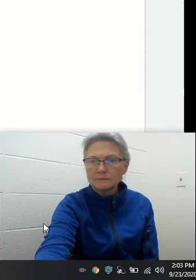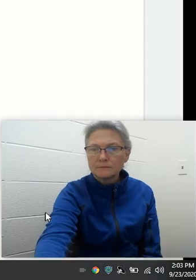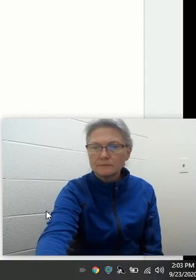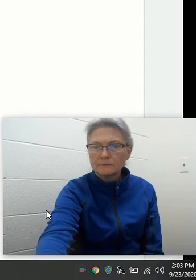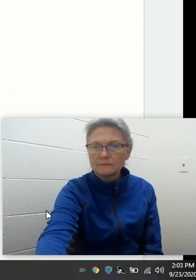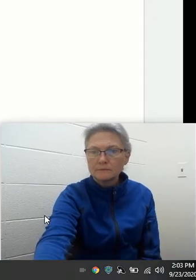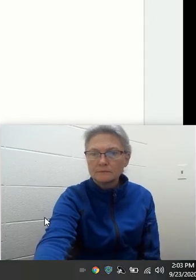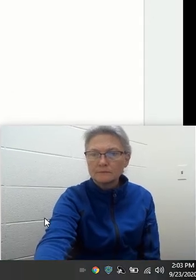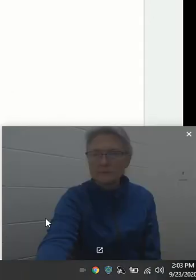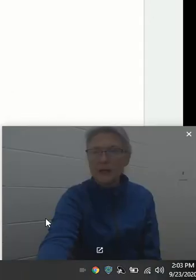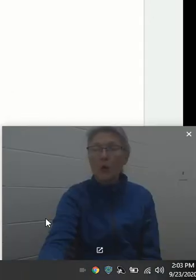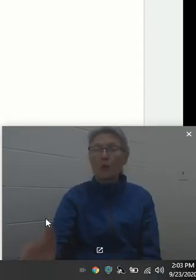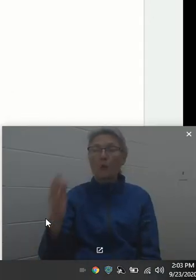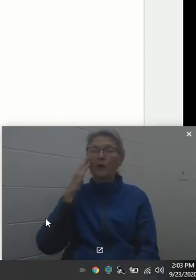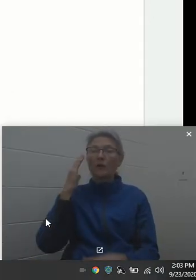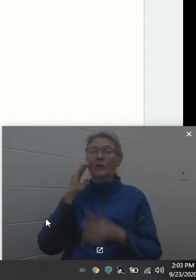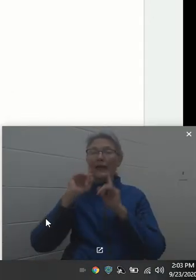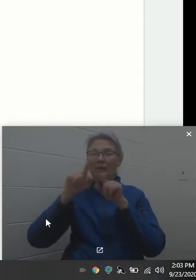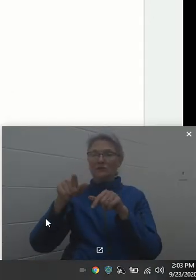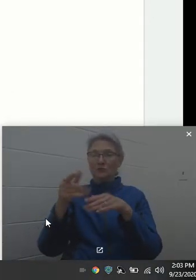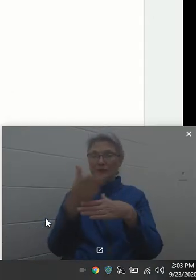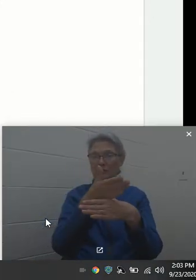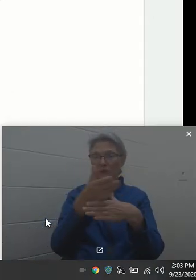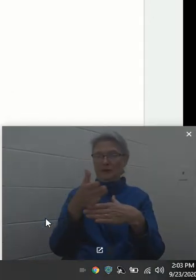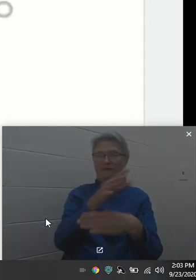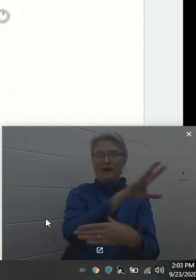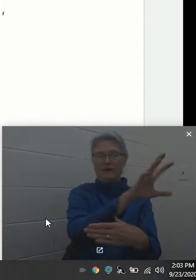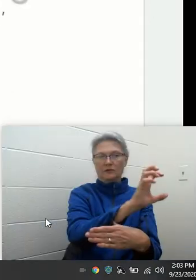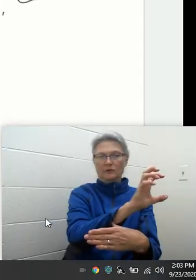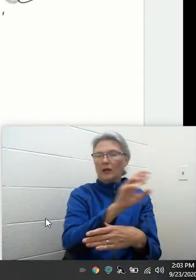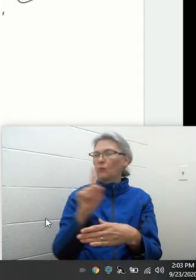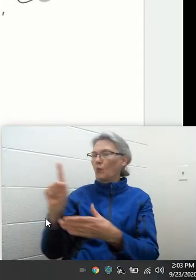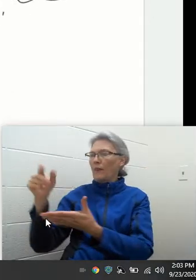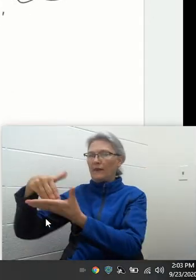between 500 and